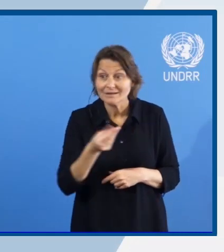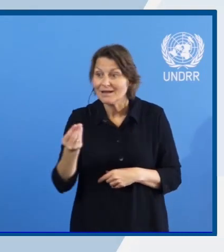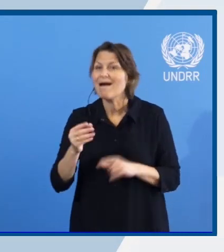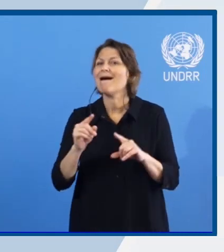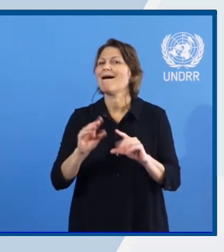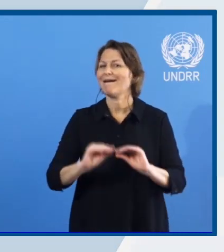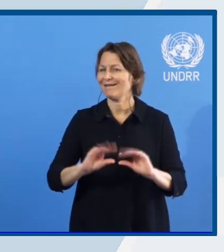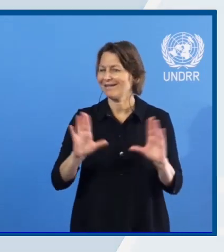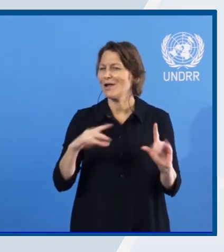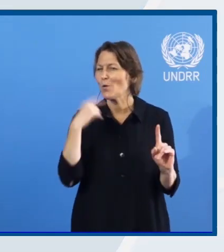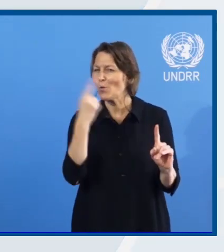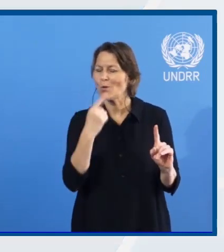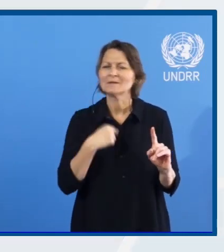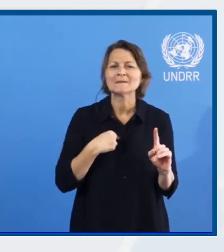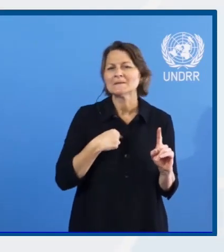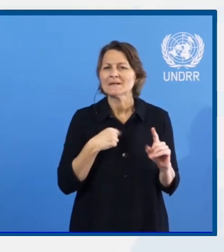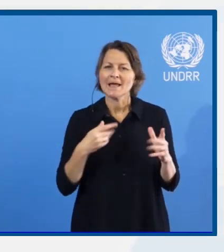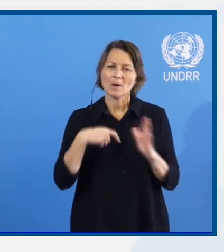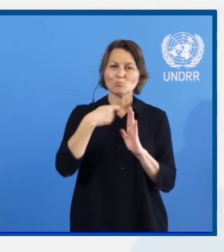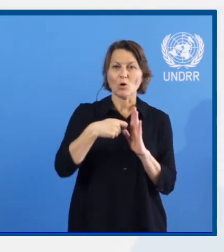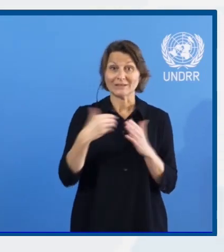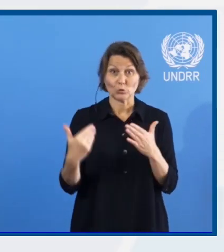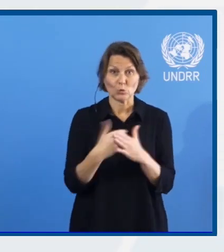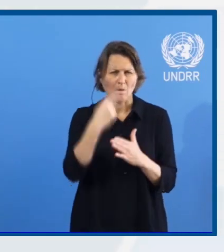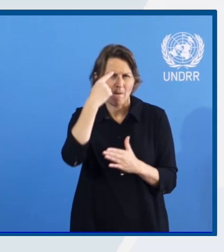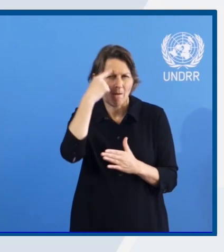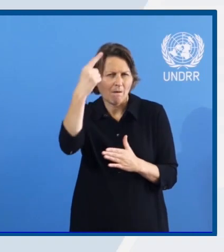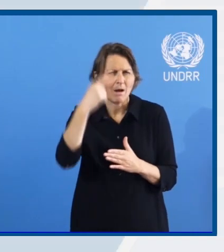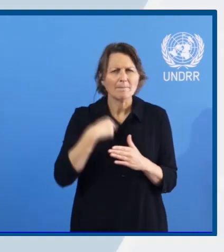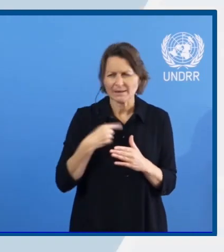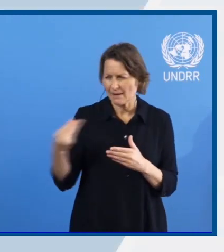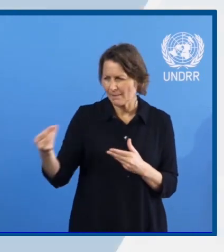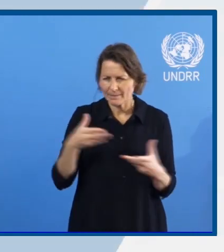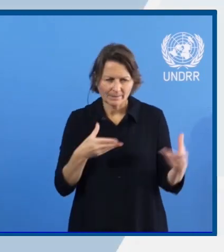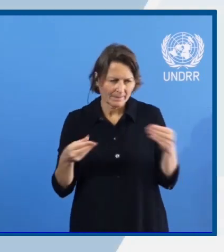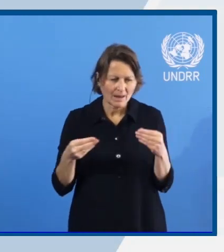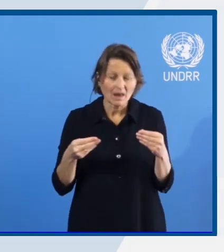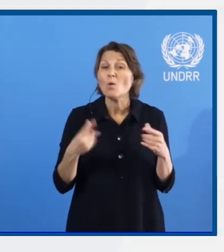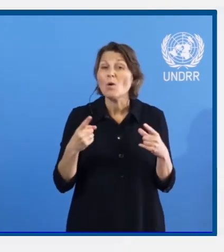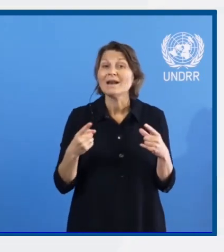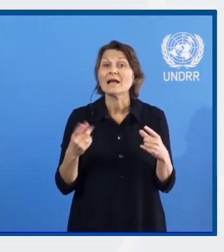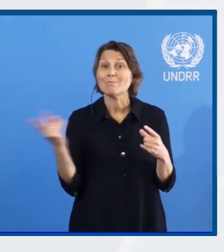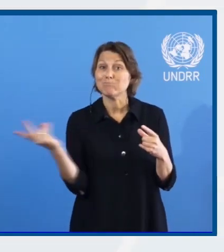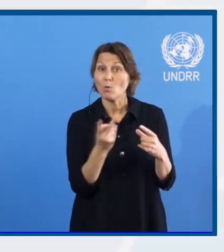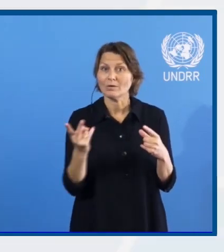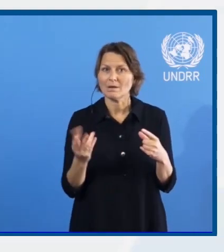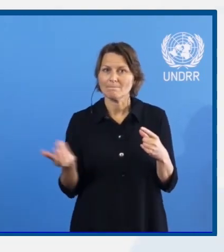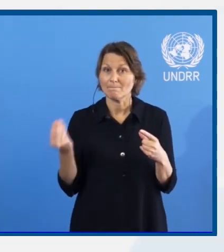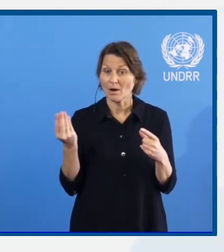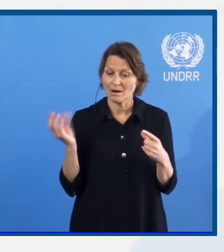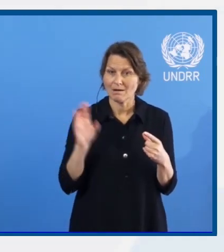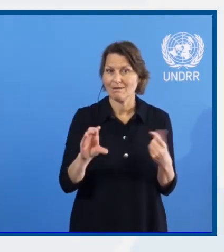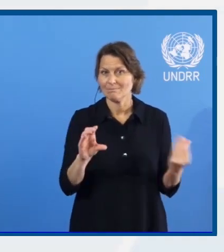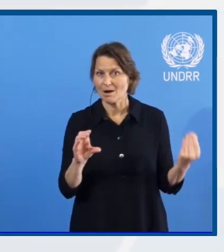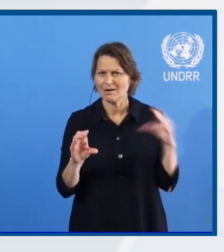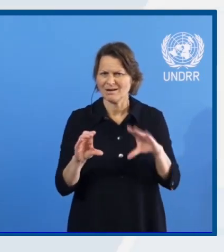what will de-risk the project, what will be the percentage of a concessional finance that will be needed, and what will be, for example, the